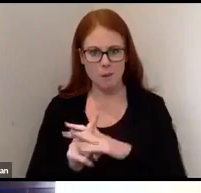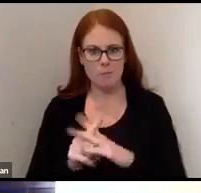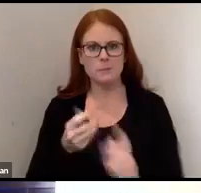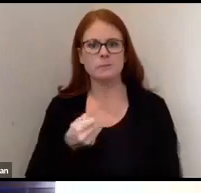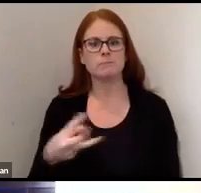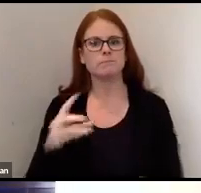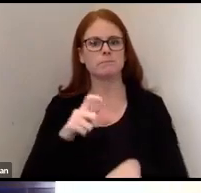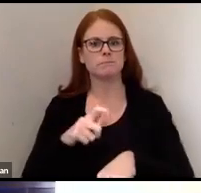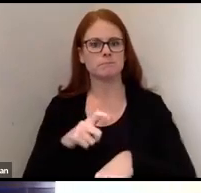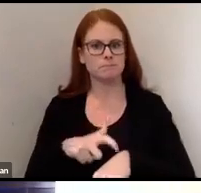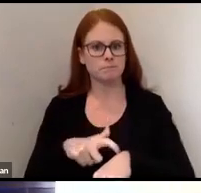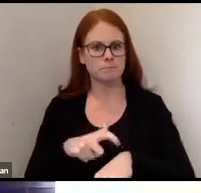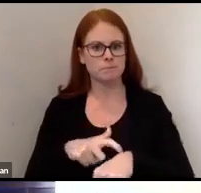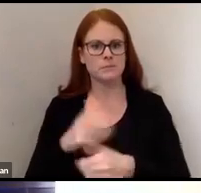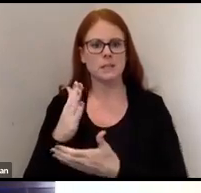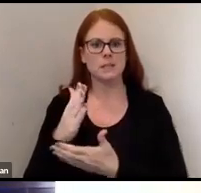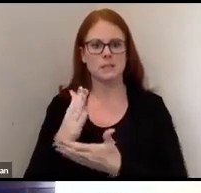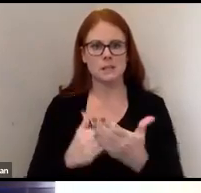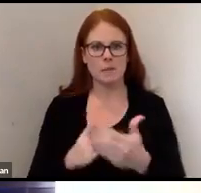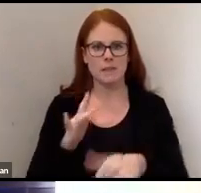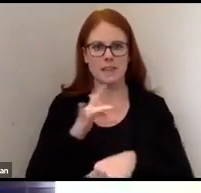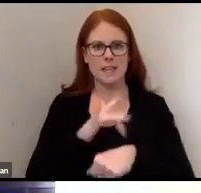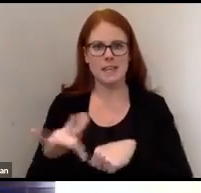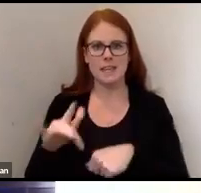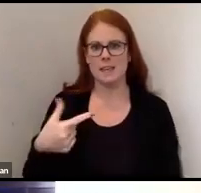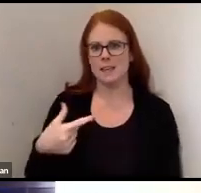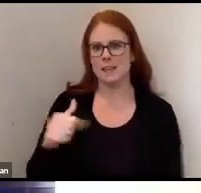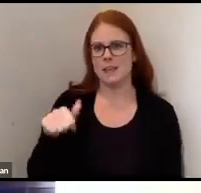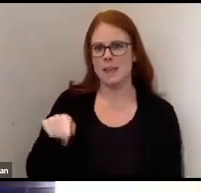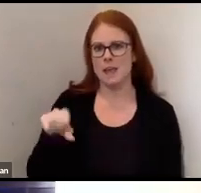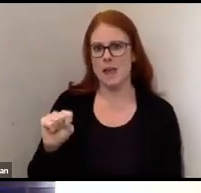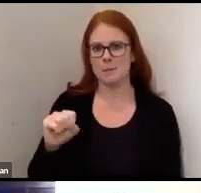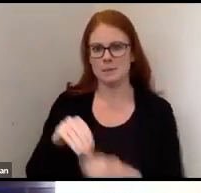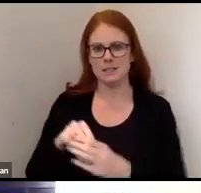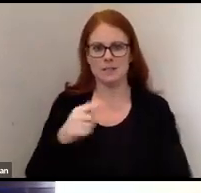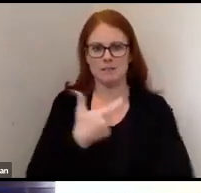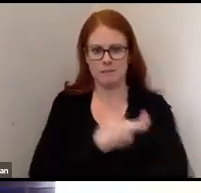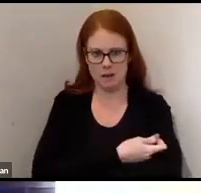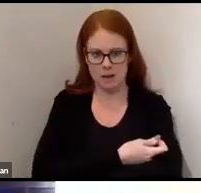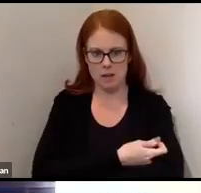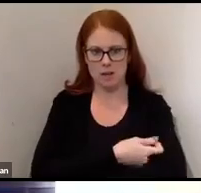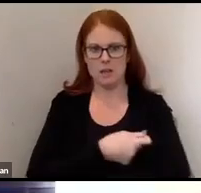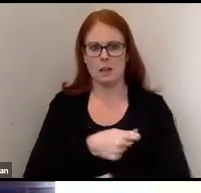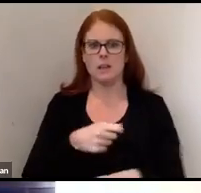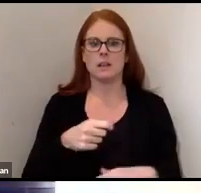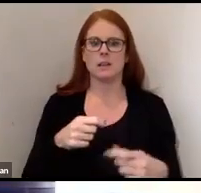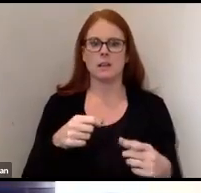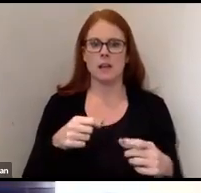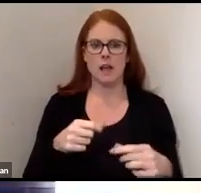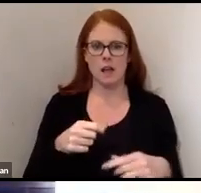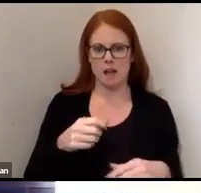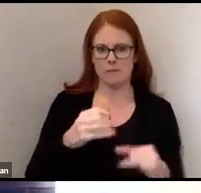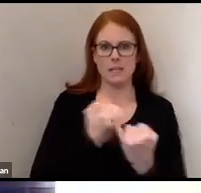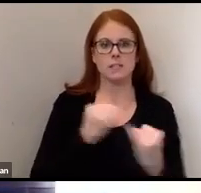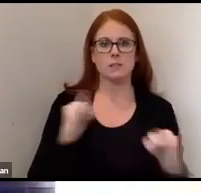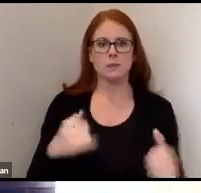times. Some of the gaps in vaccination of our independent living